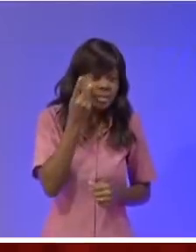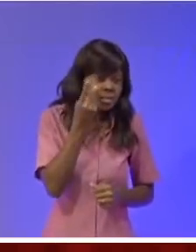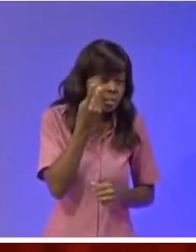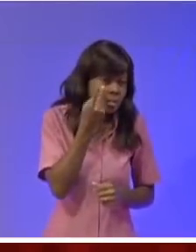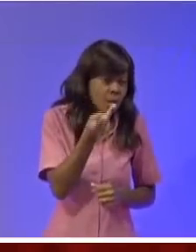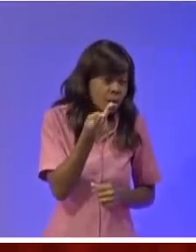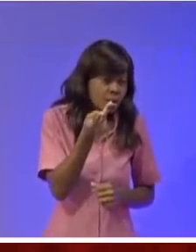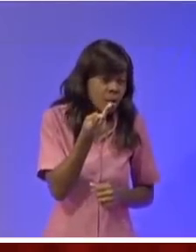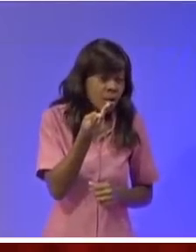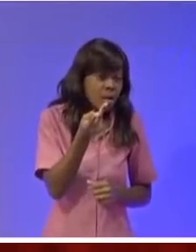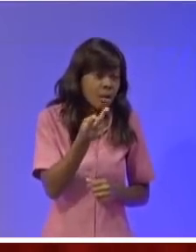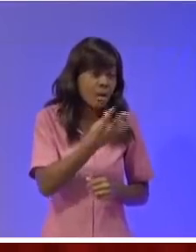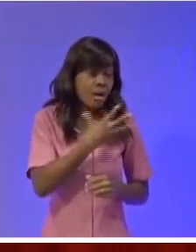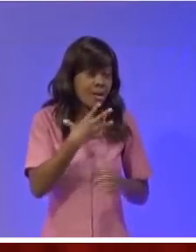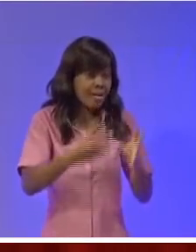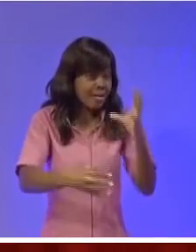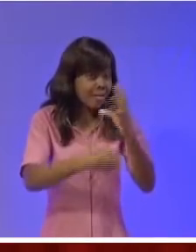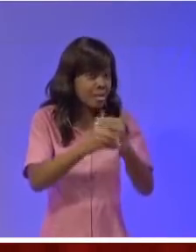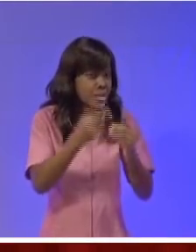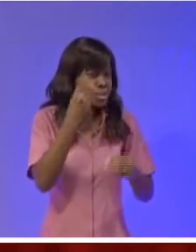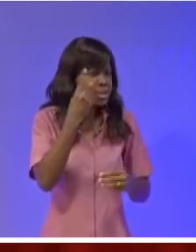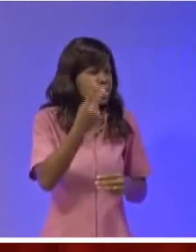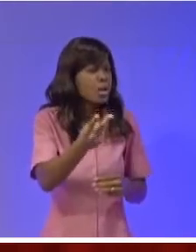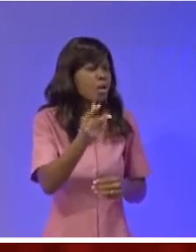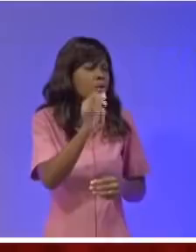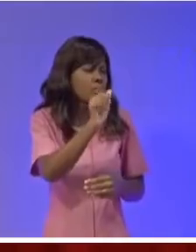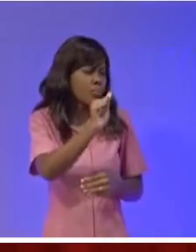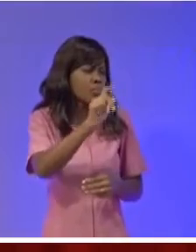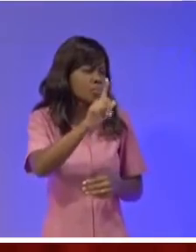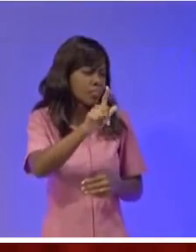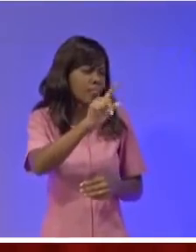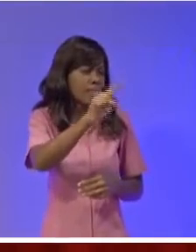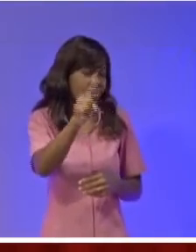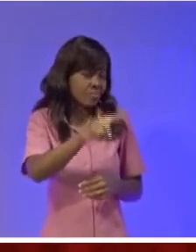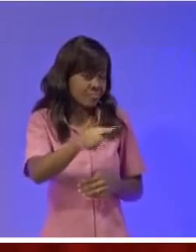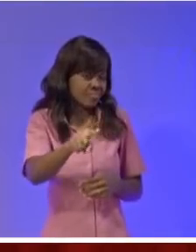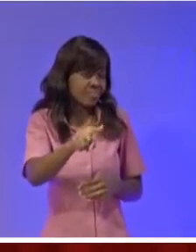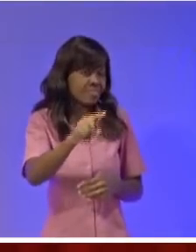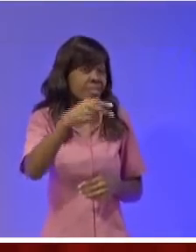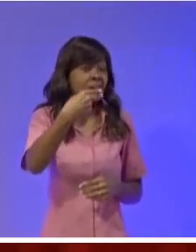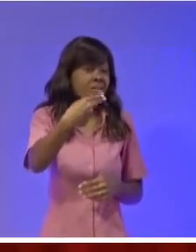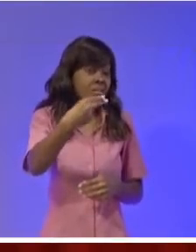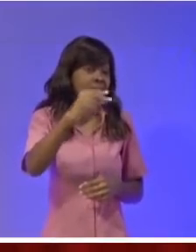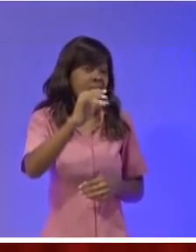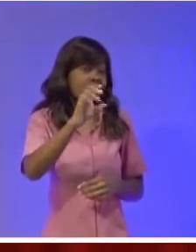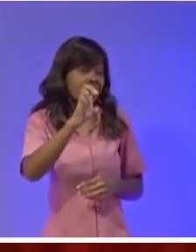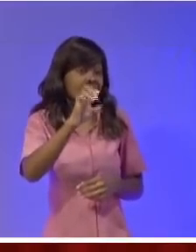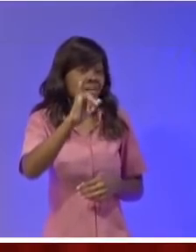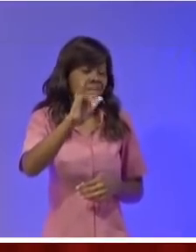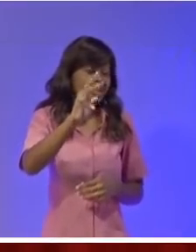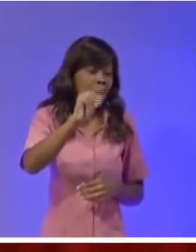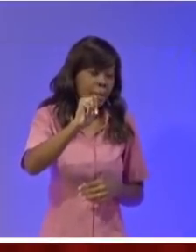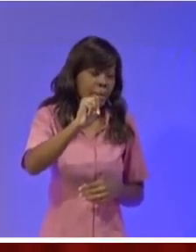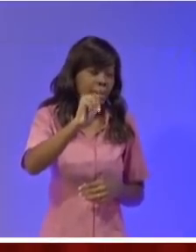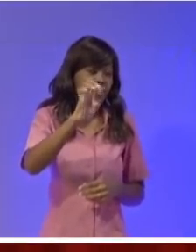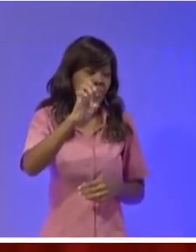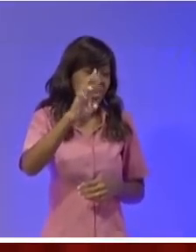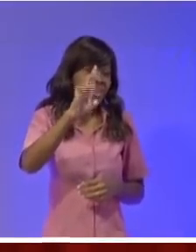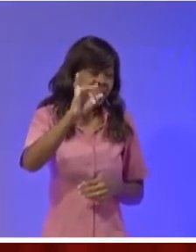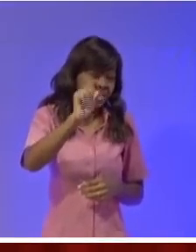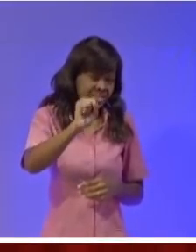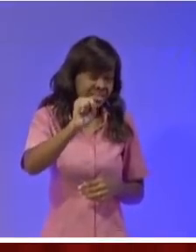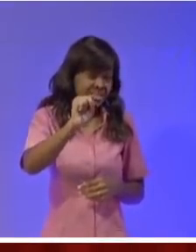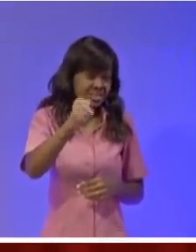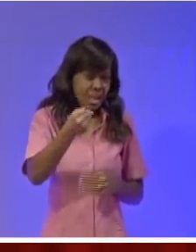to the list of comorbidities. And I was wondering if you could have someone come on and explain the link between Alzheimer's